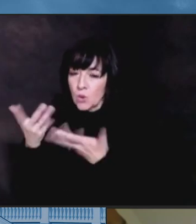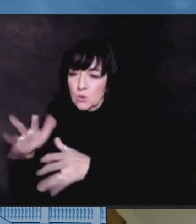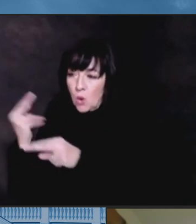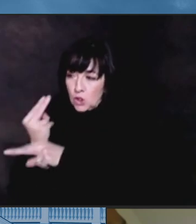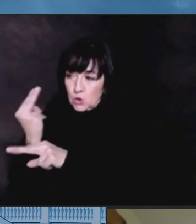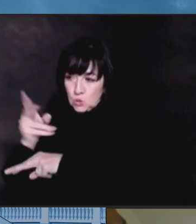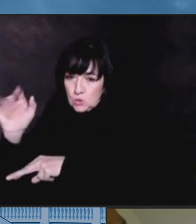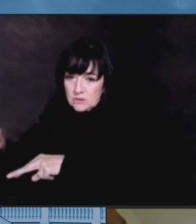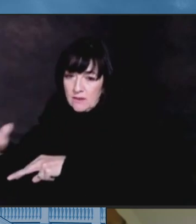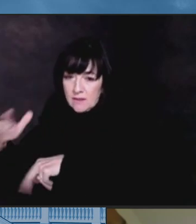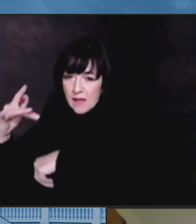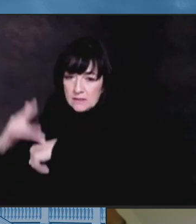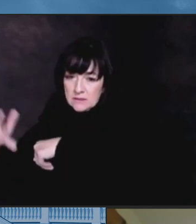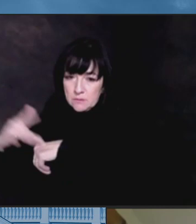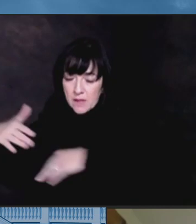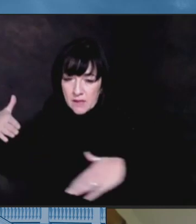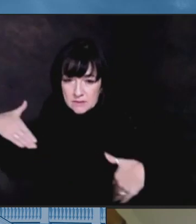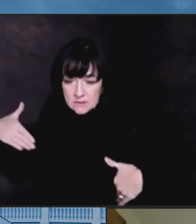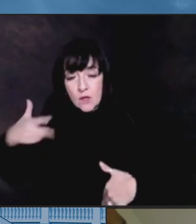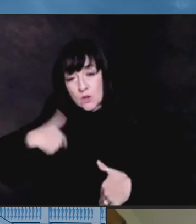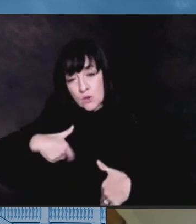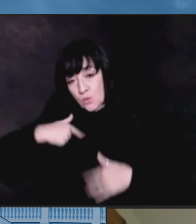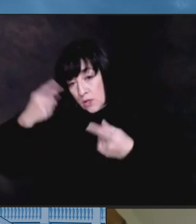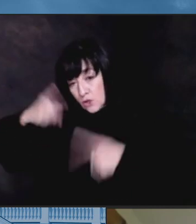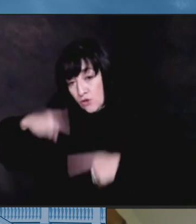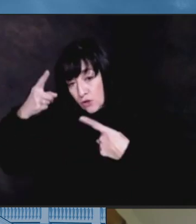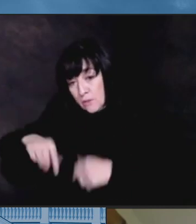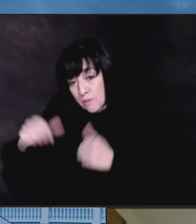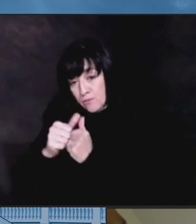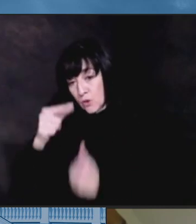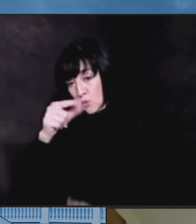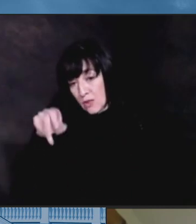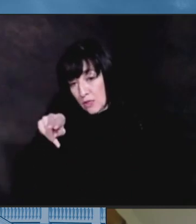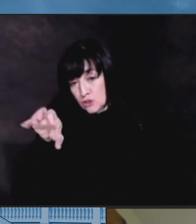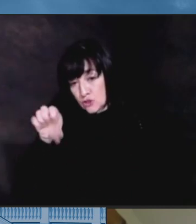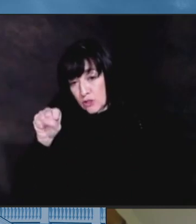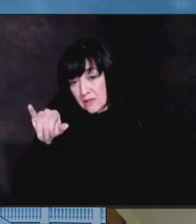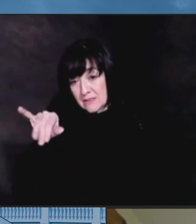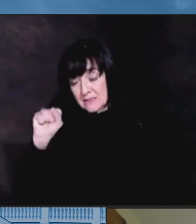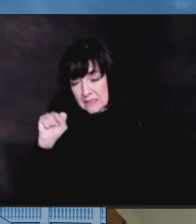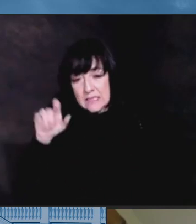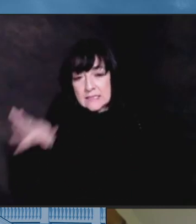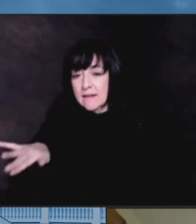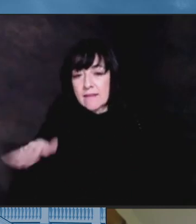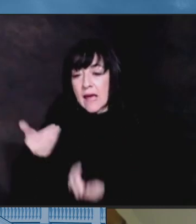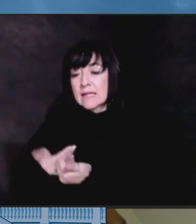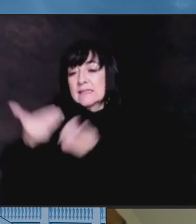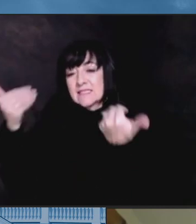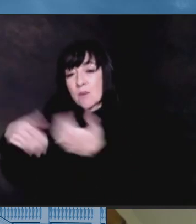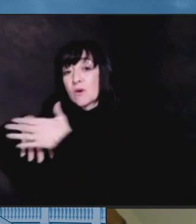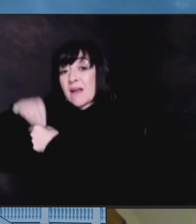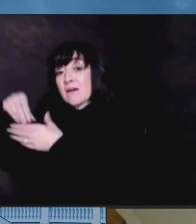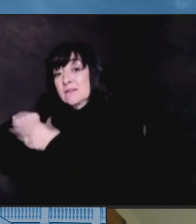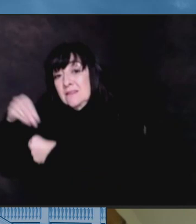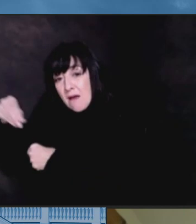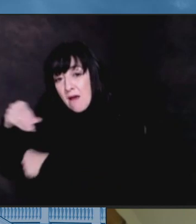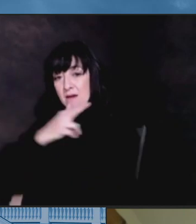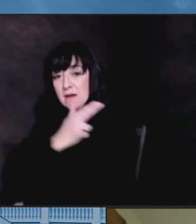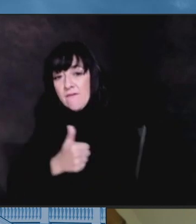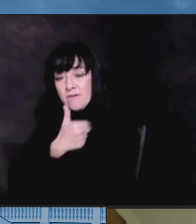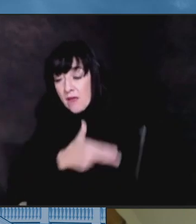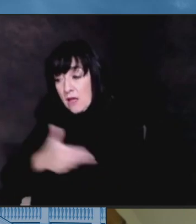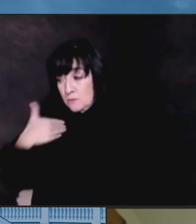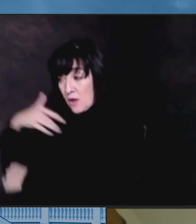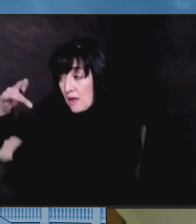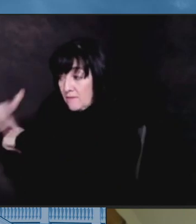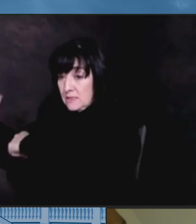with Genesis, assisted beds outside of the hospitals to enable hospitals to release patients so they